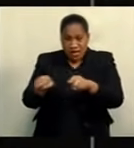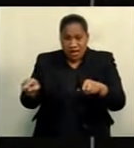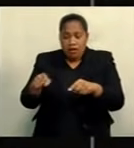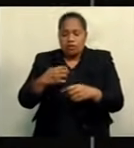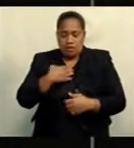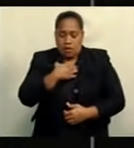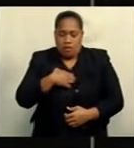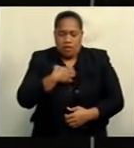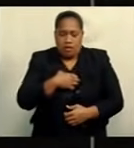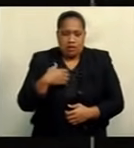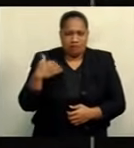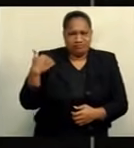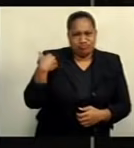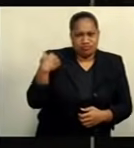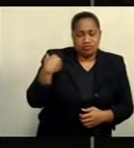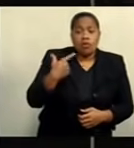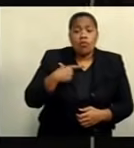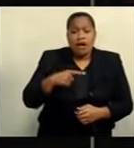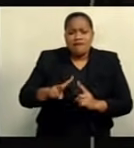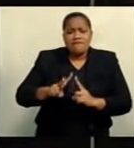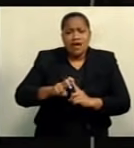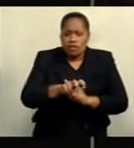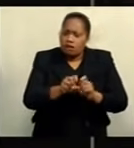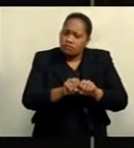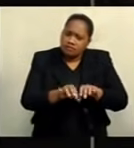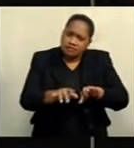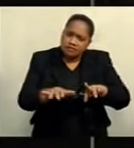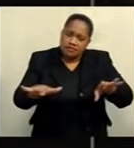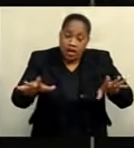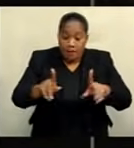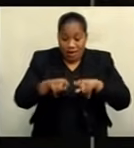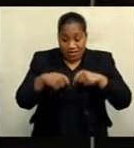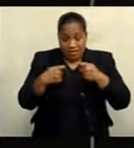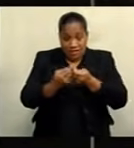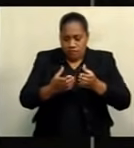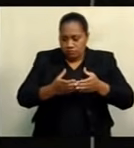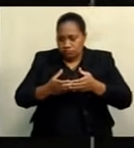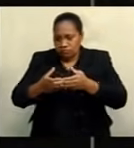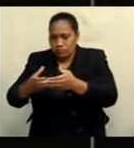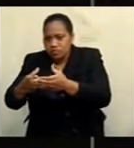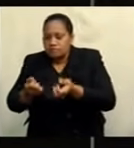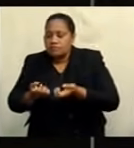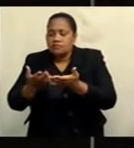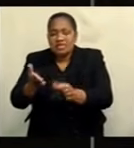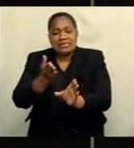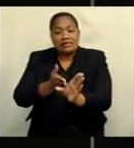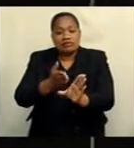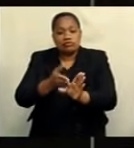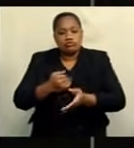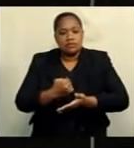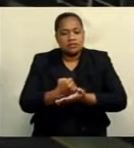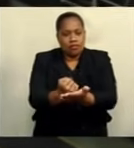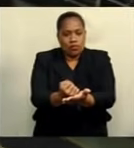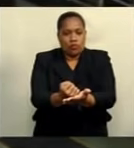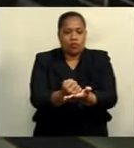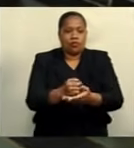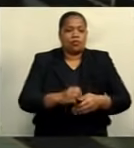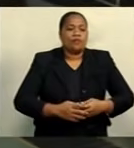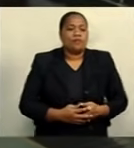virus continues to spread. However, it has deployed health teams to provide psychosocial support. Kelly Vadala